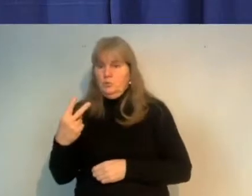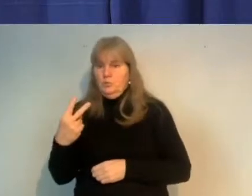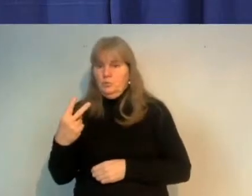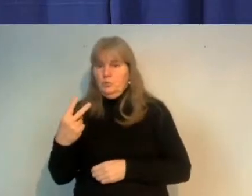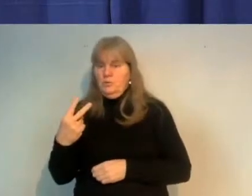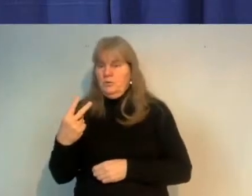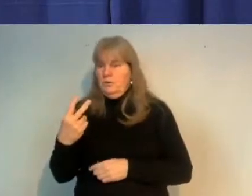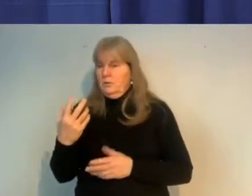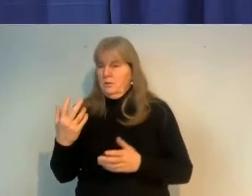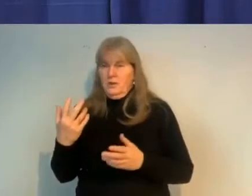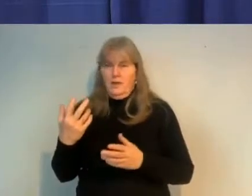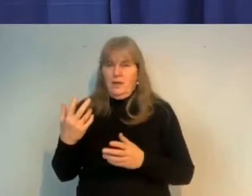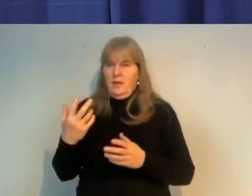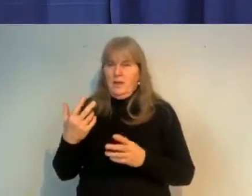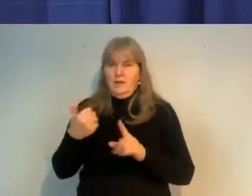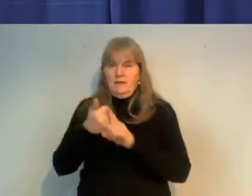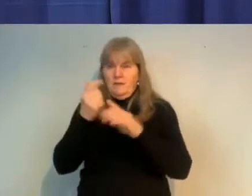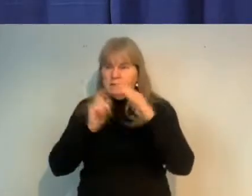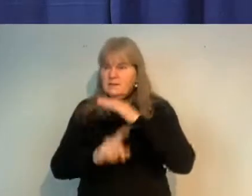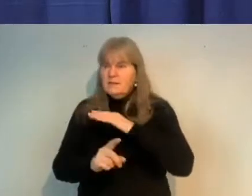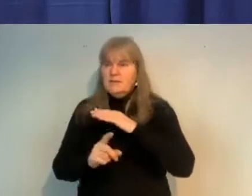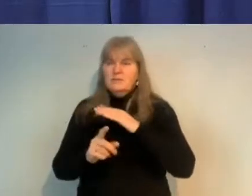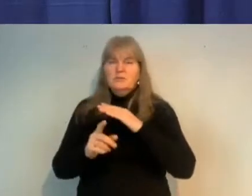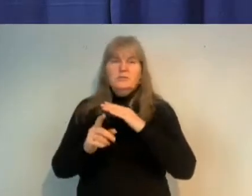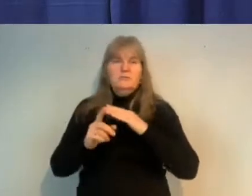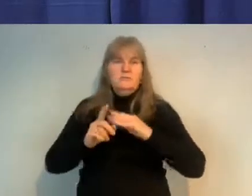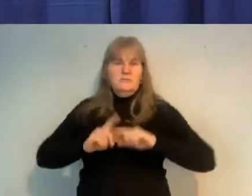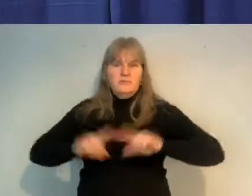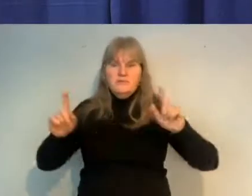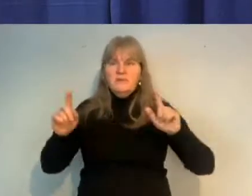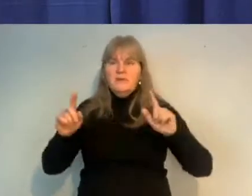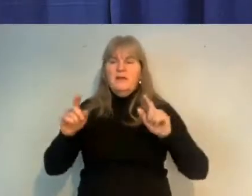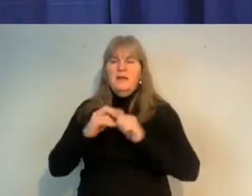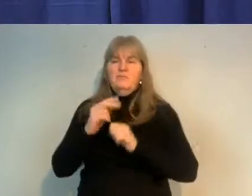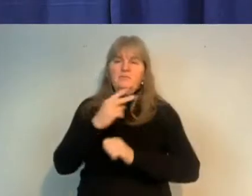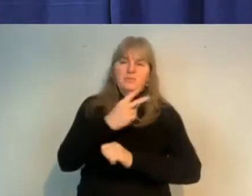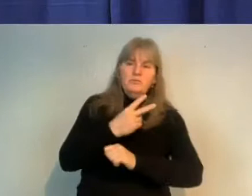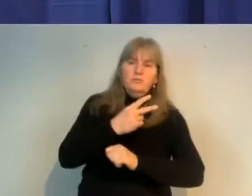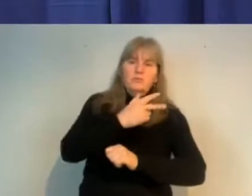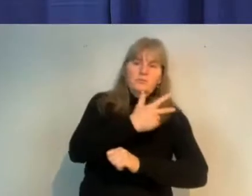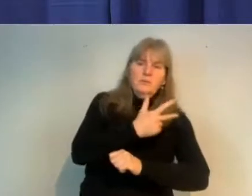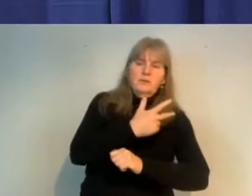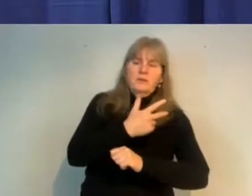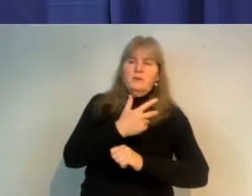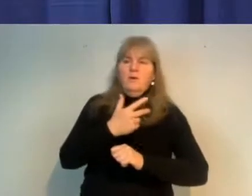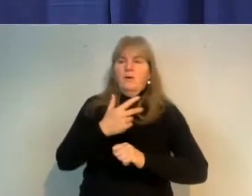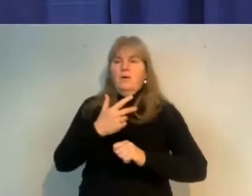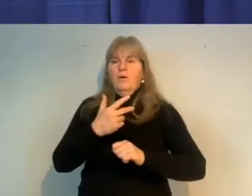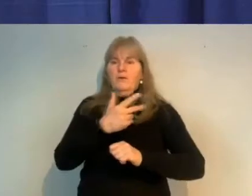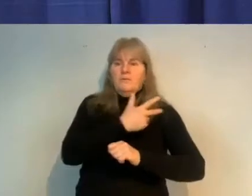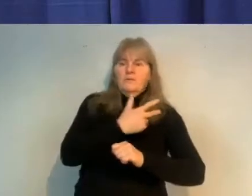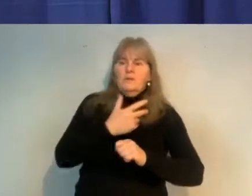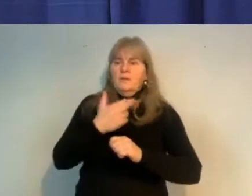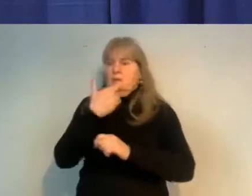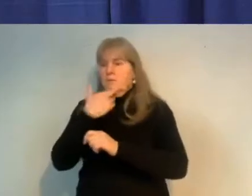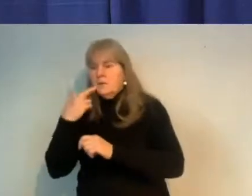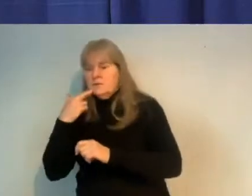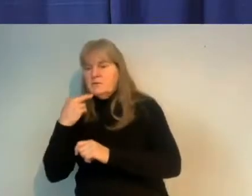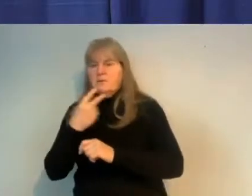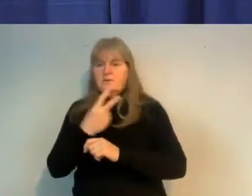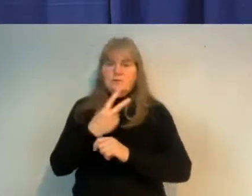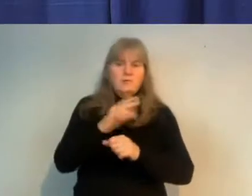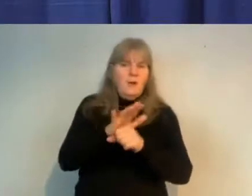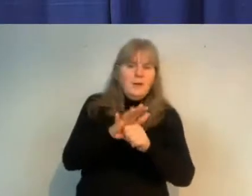how individuals access vaccine-dependent services such as restaurants and other places where you would have to present your proof